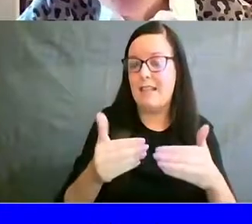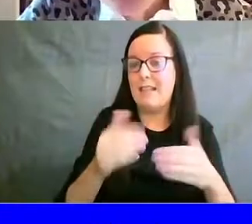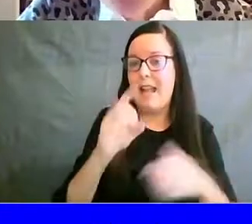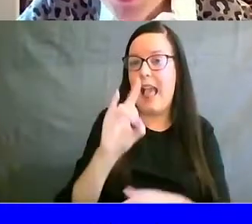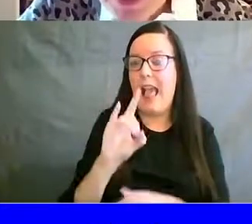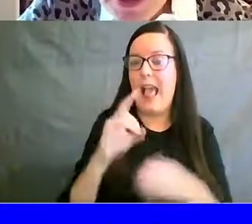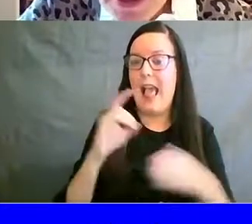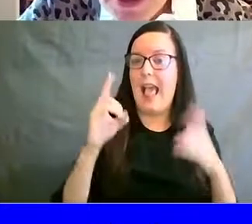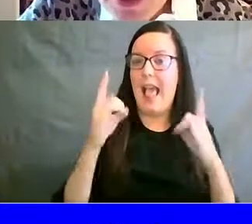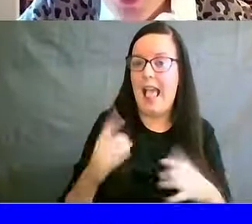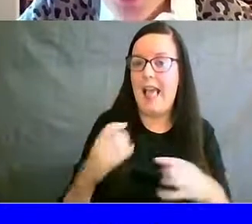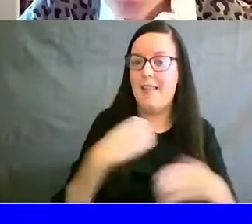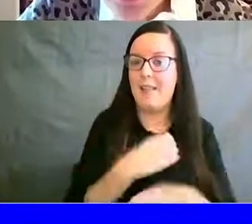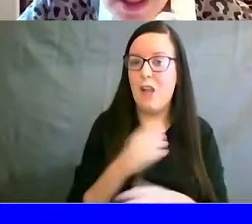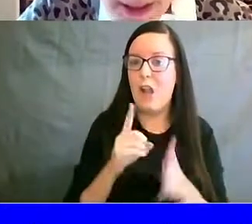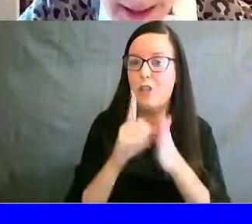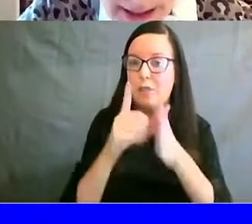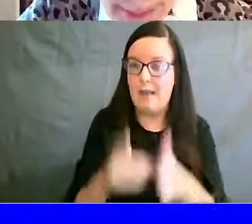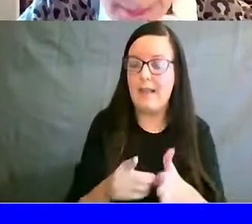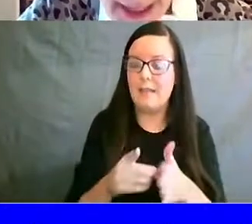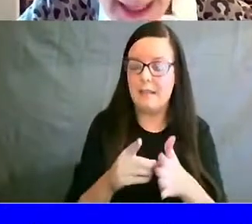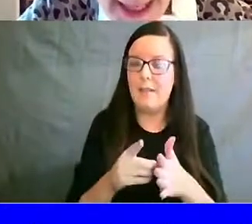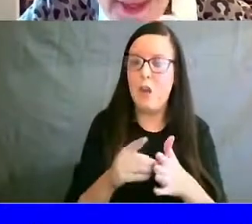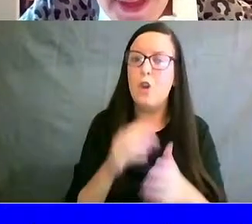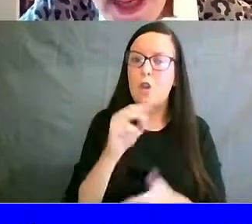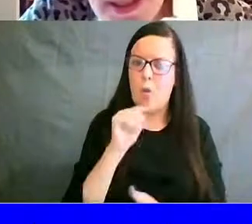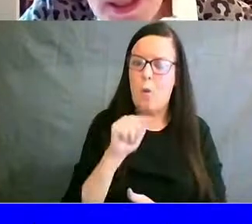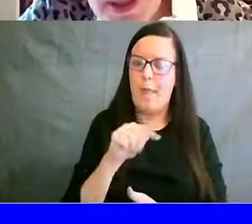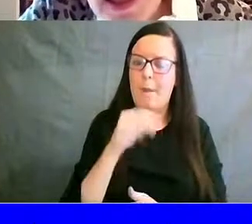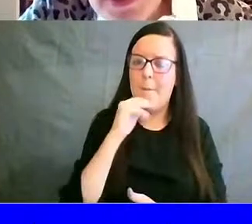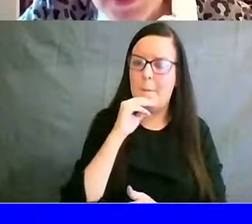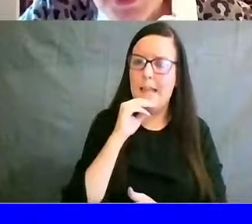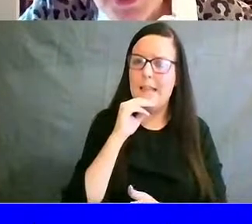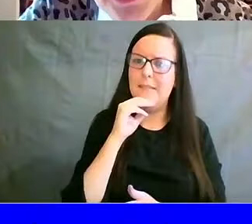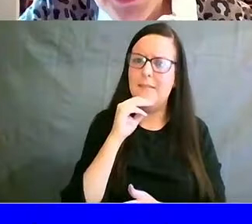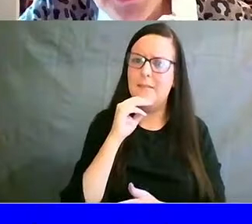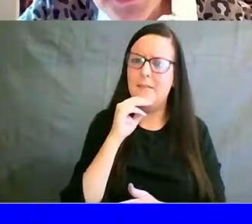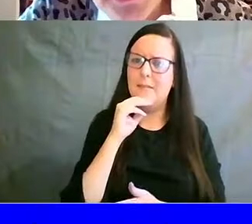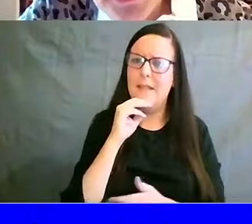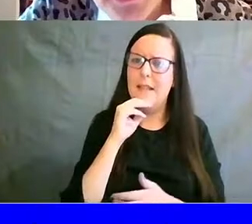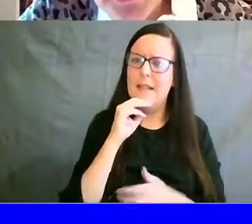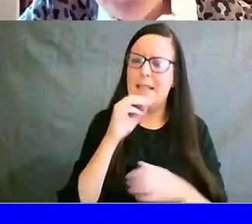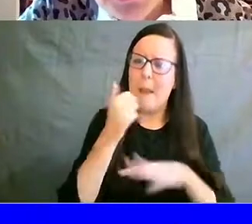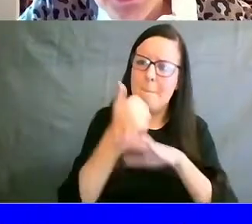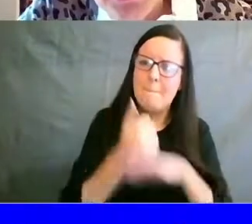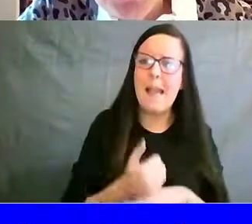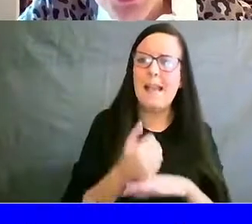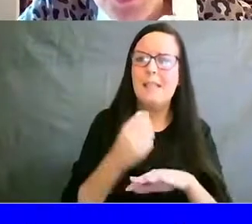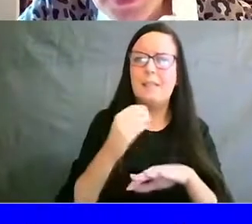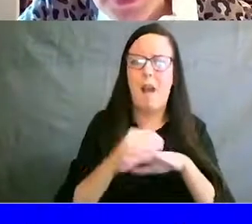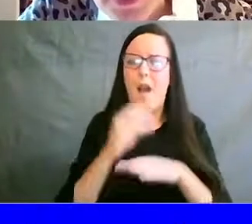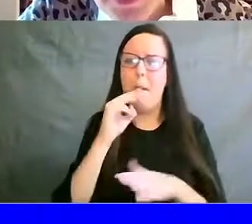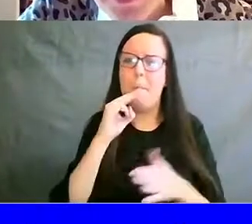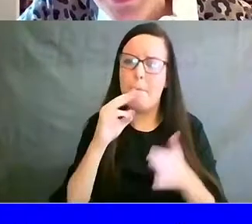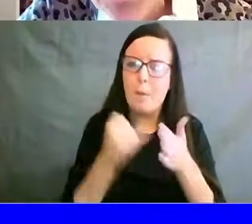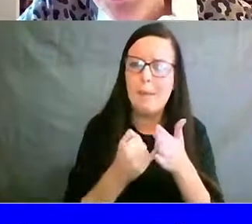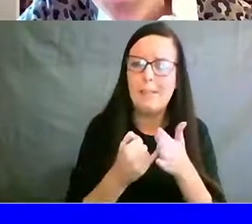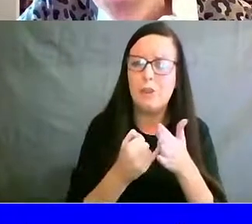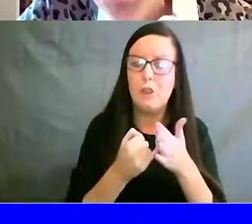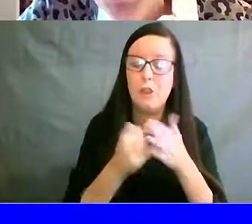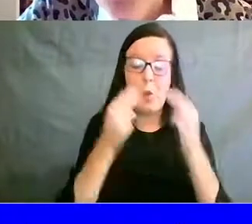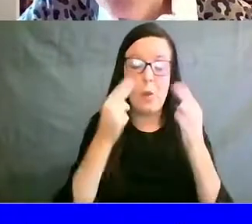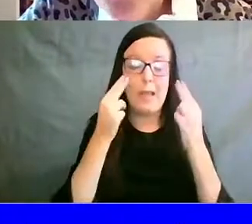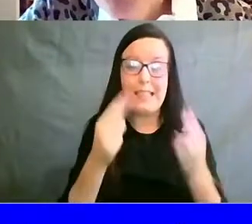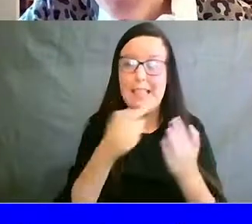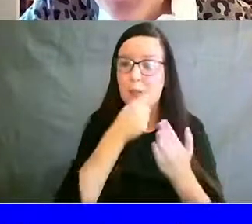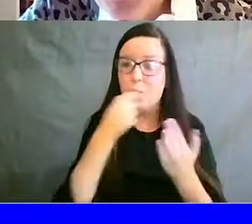Medical treatment is predicated on consent, and the Act spells that out. It restates it if it needs to be stated that any